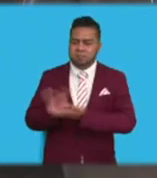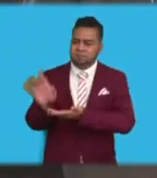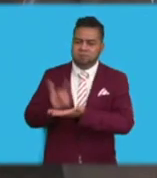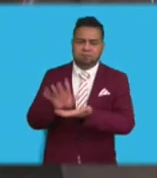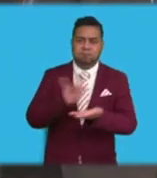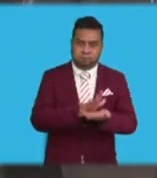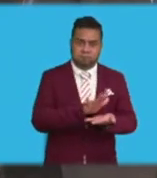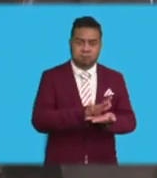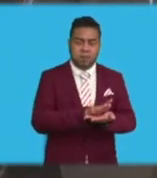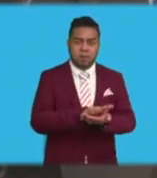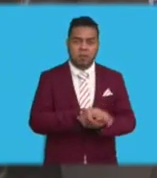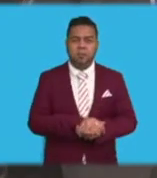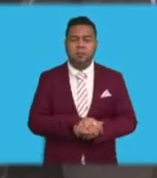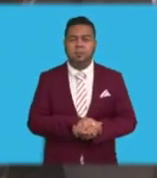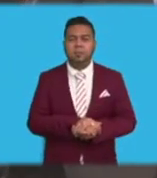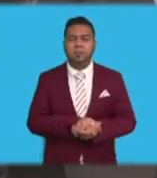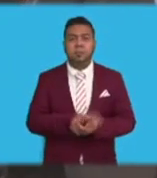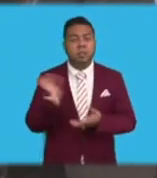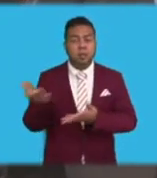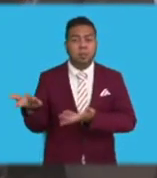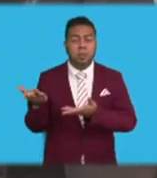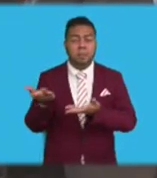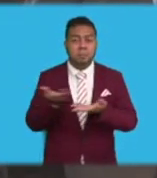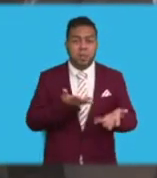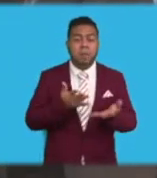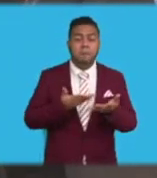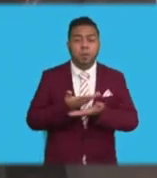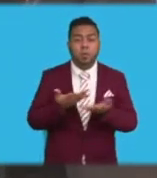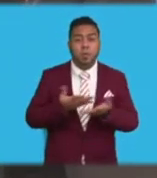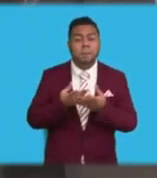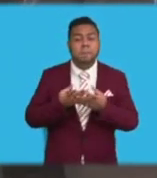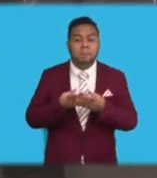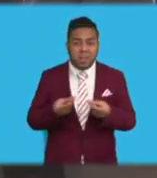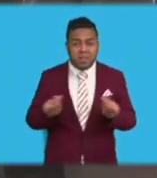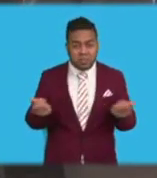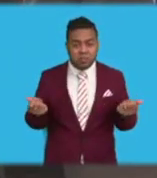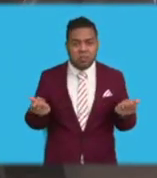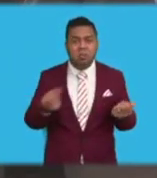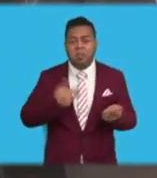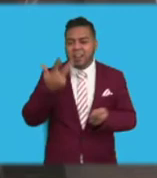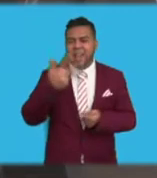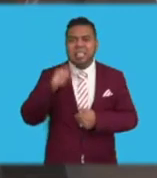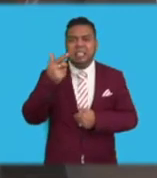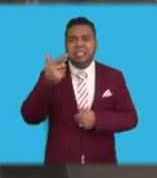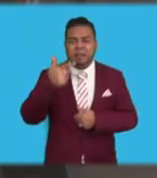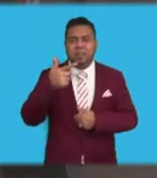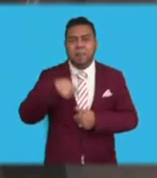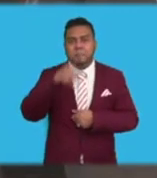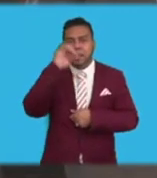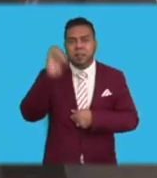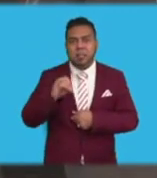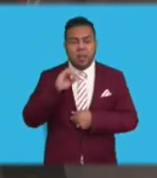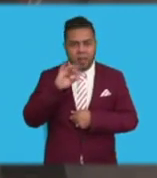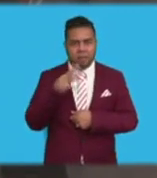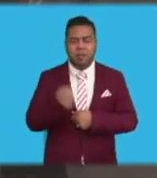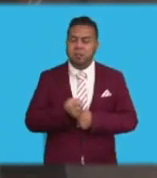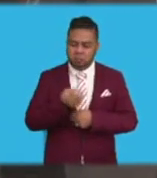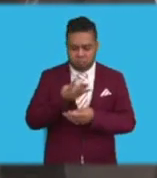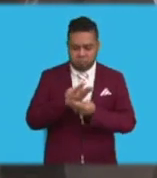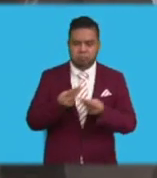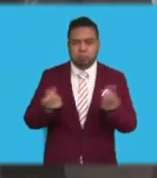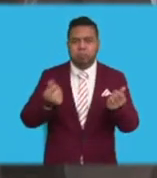have been brought to mediation, about 87% of these cases have been mediated